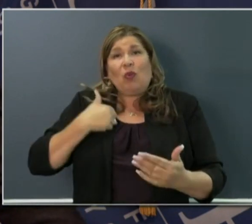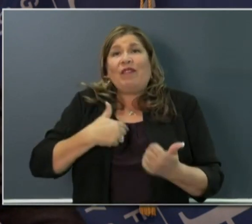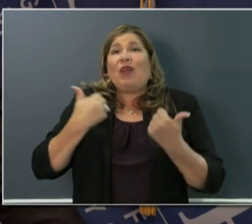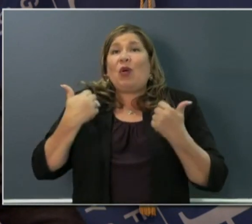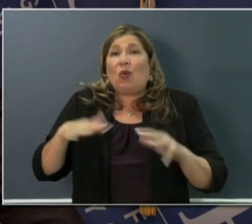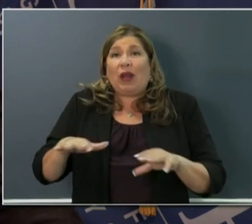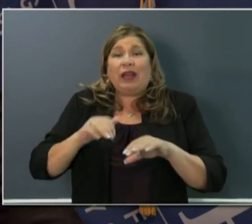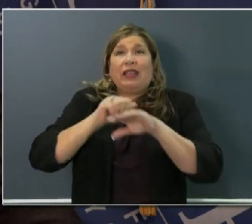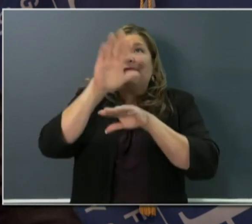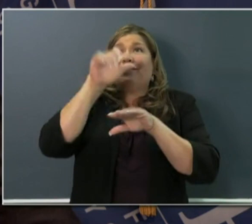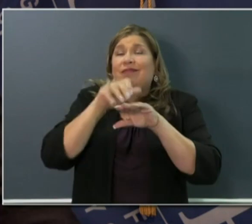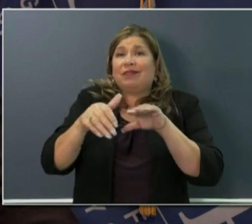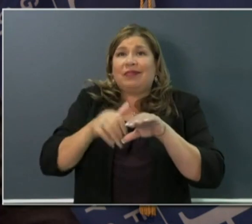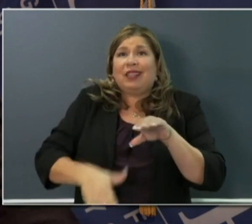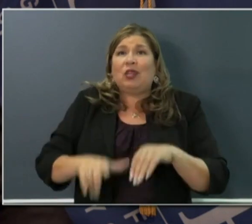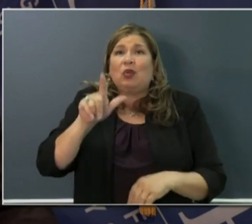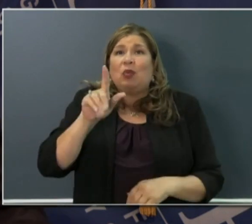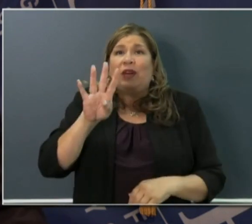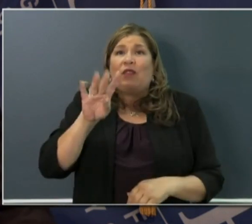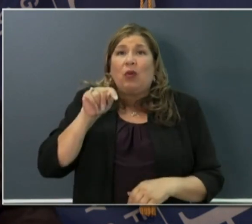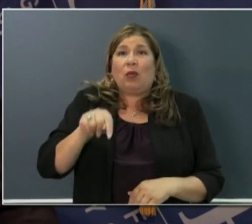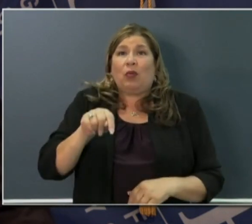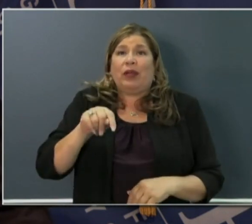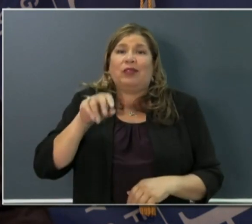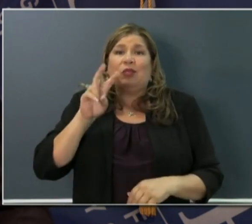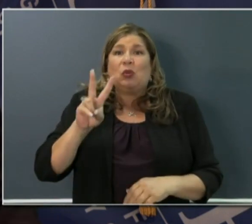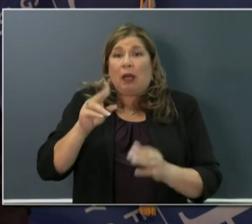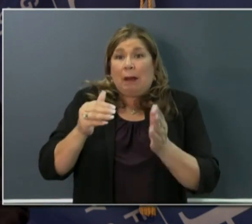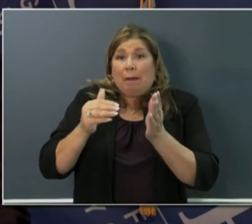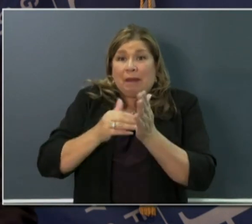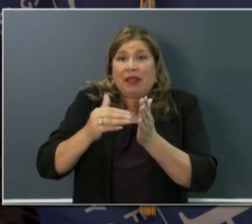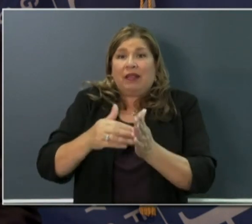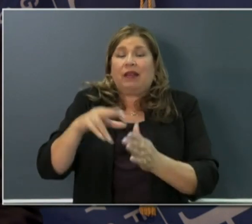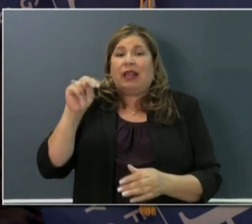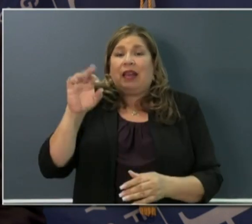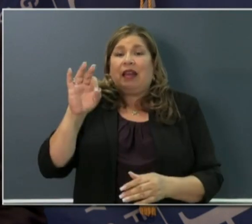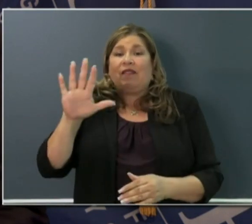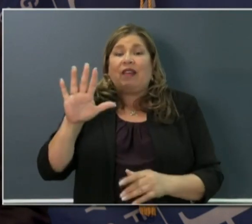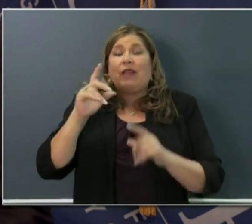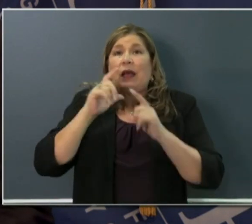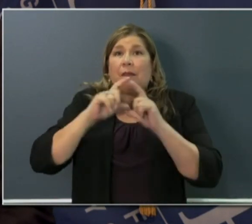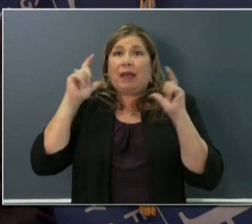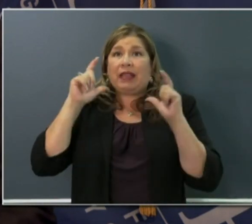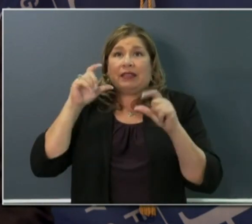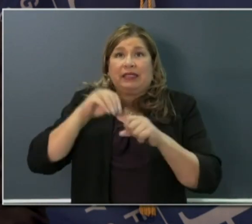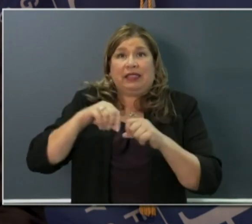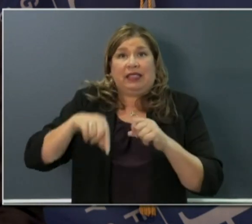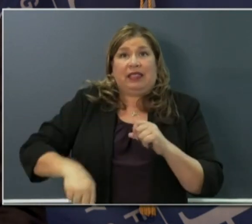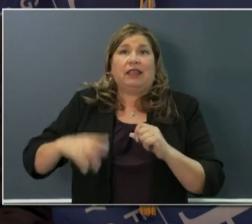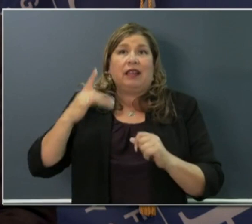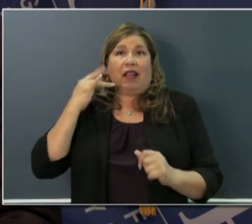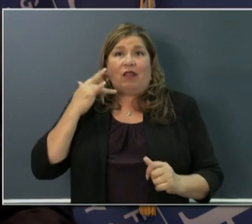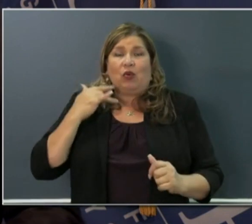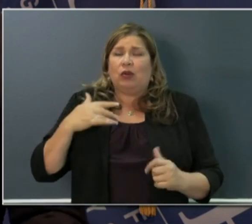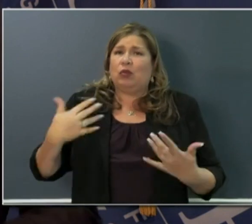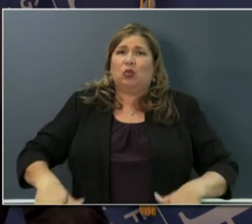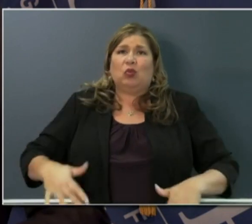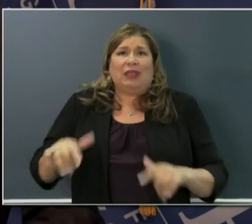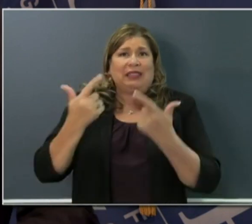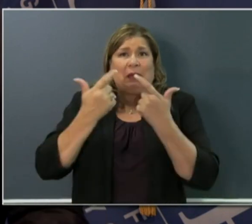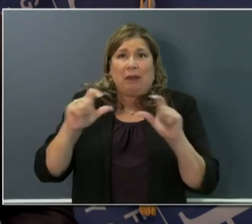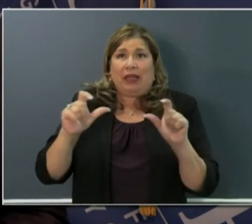24.2 million N95 masks in the state of California. That is a significant number. It's